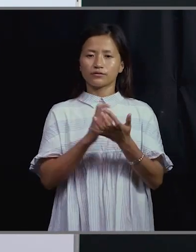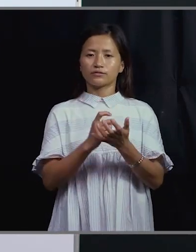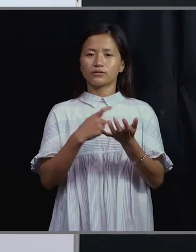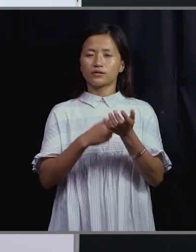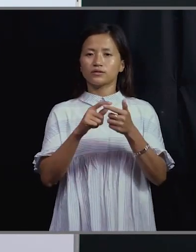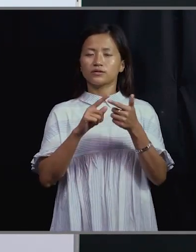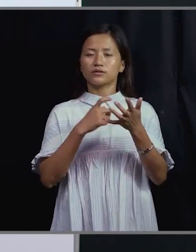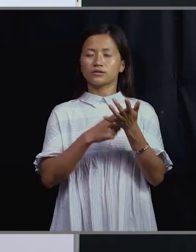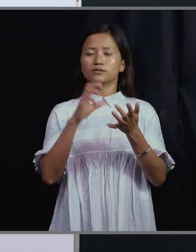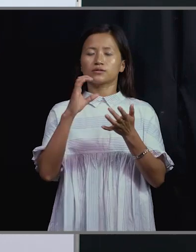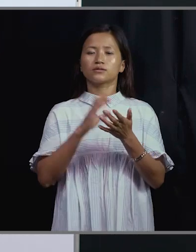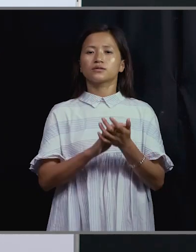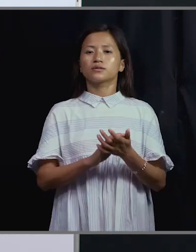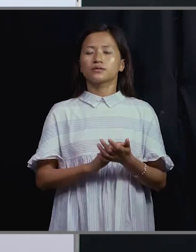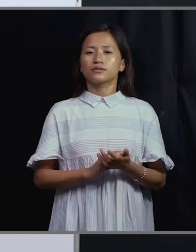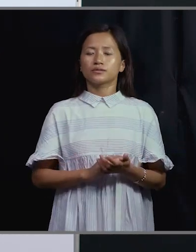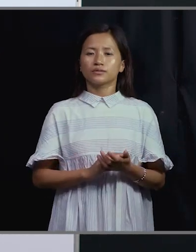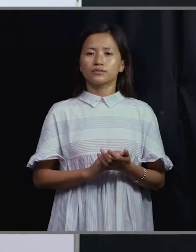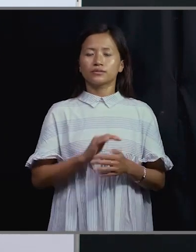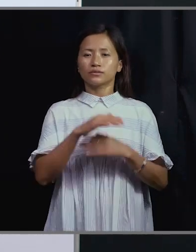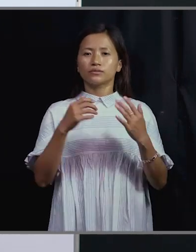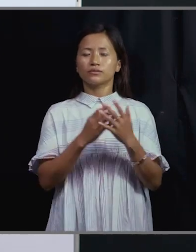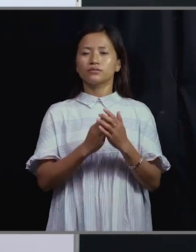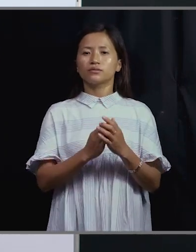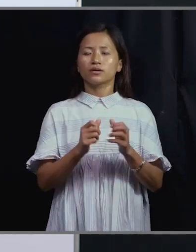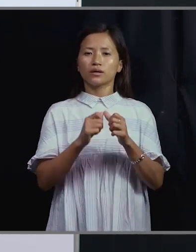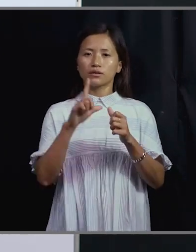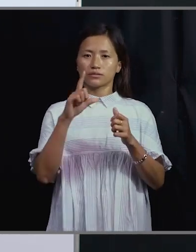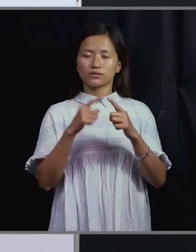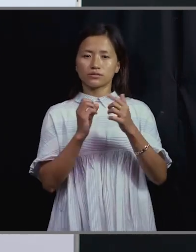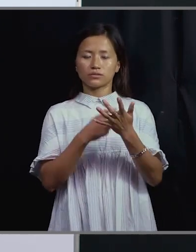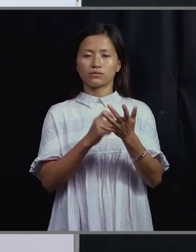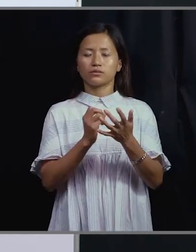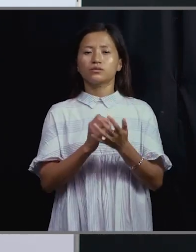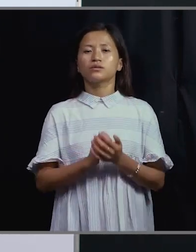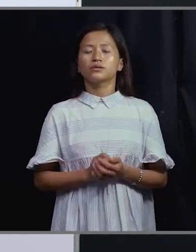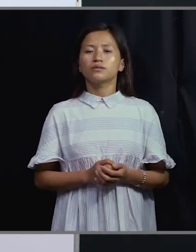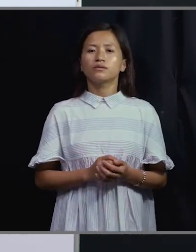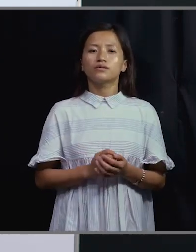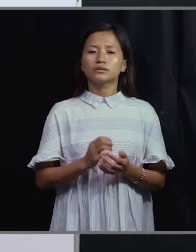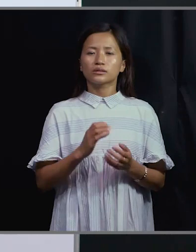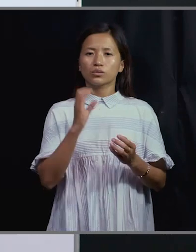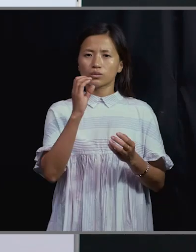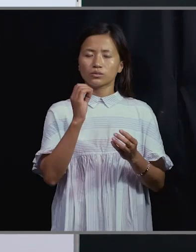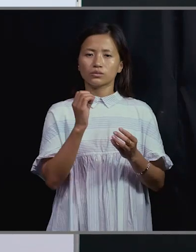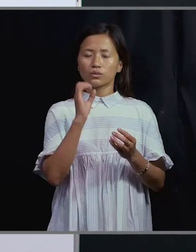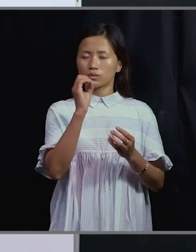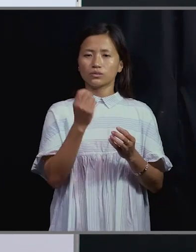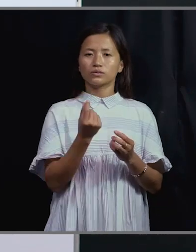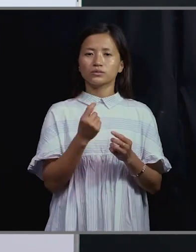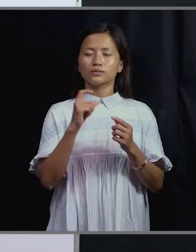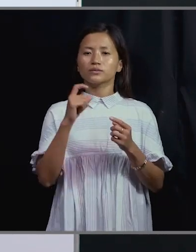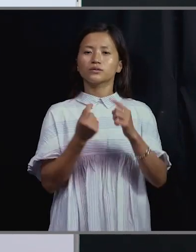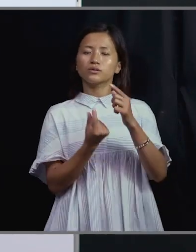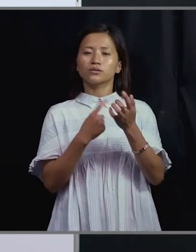so on. But these electrophilic substitution reactions in the haloarenes, they occur much more